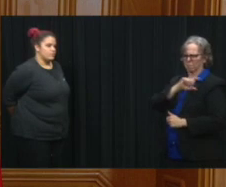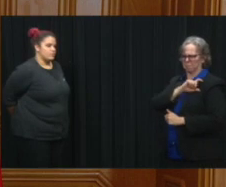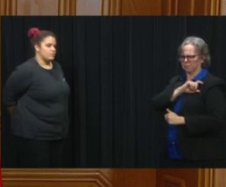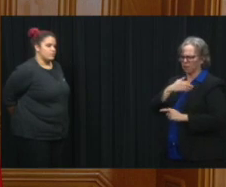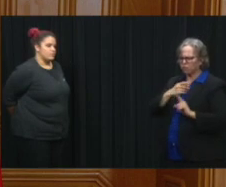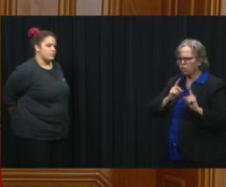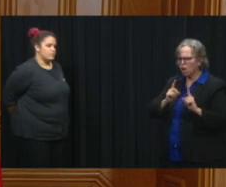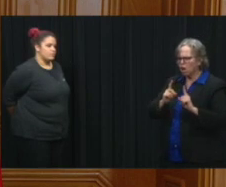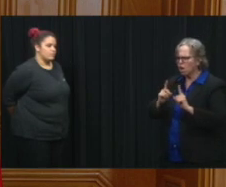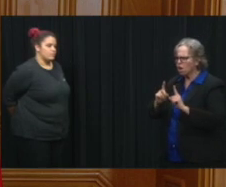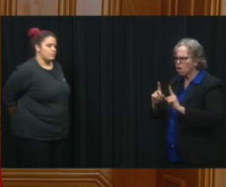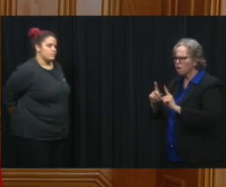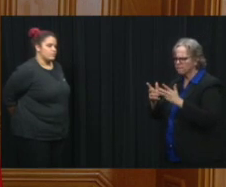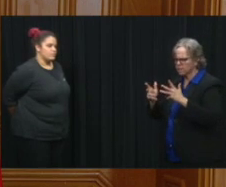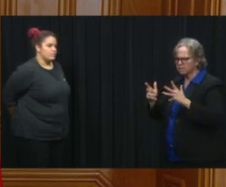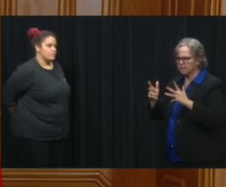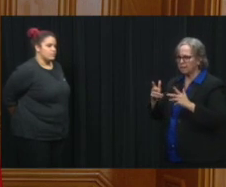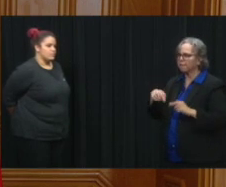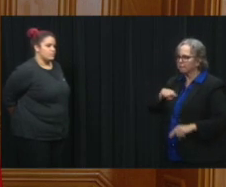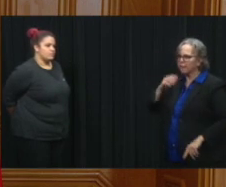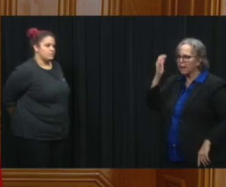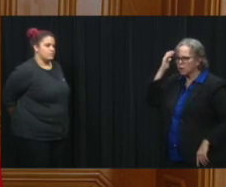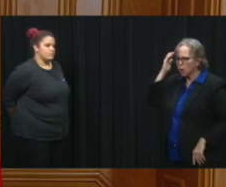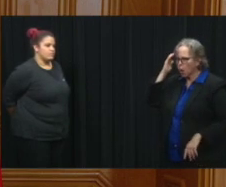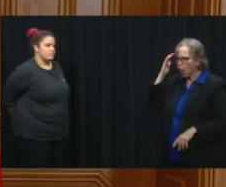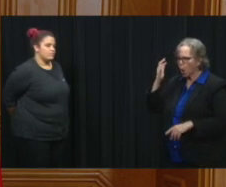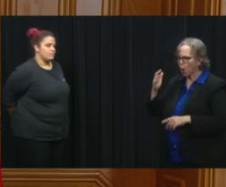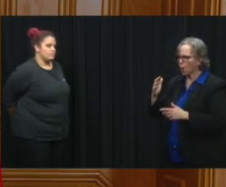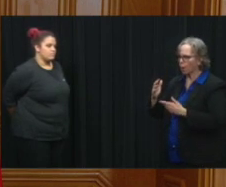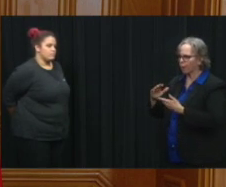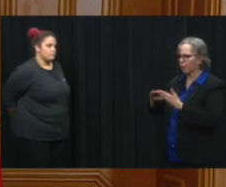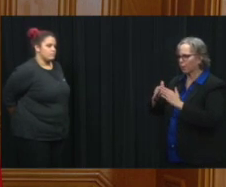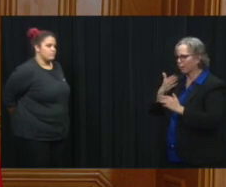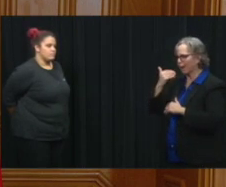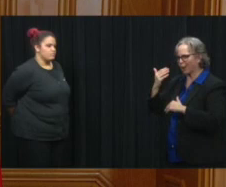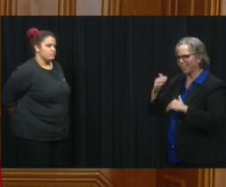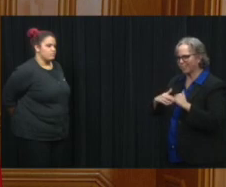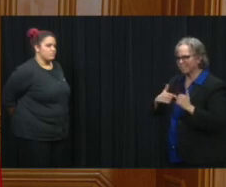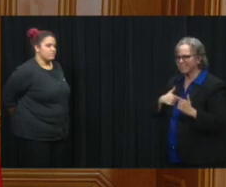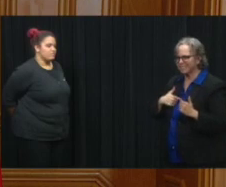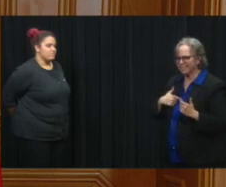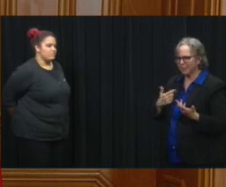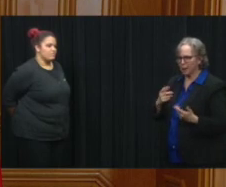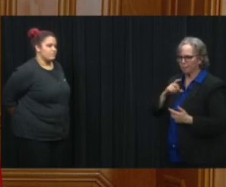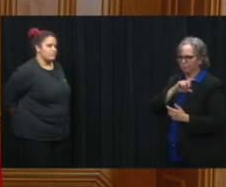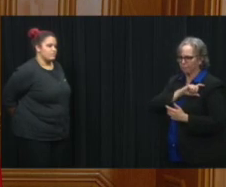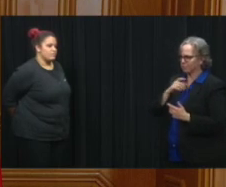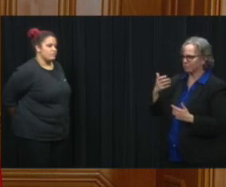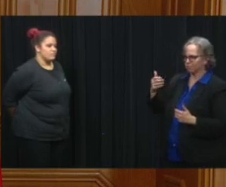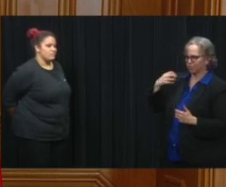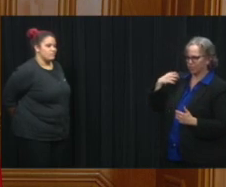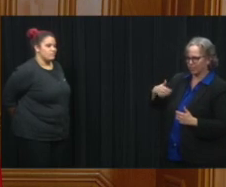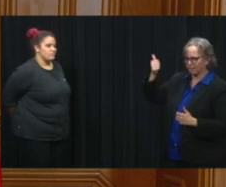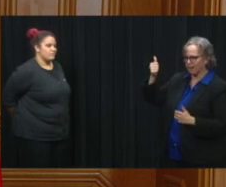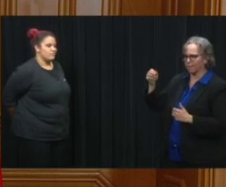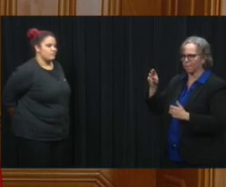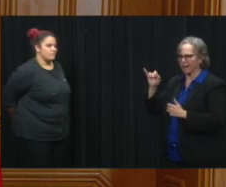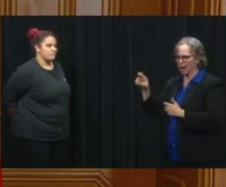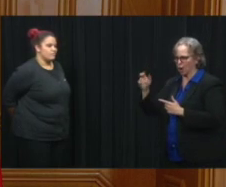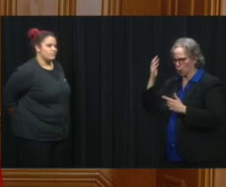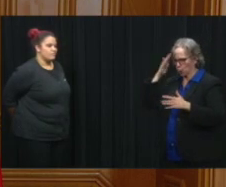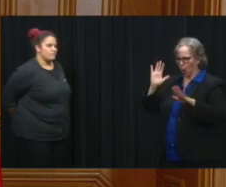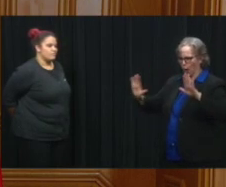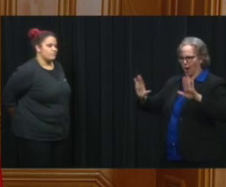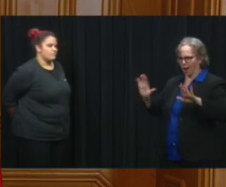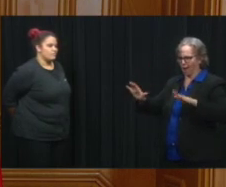their community better than the chief and the mayor usually. And so we think that they can be very